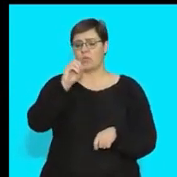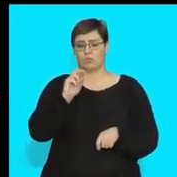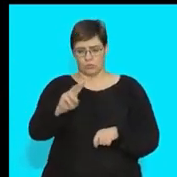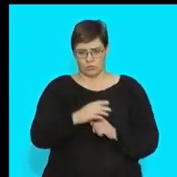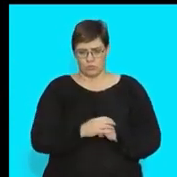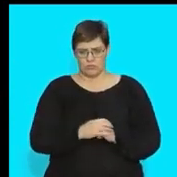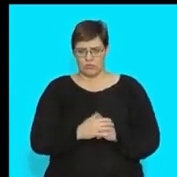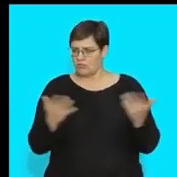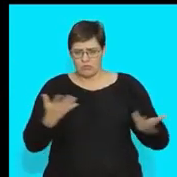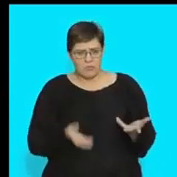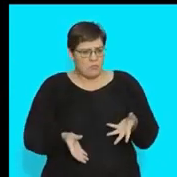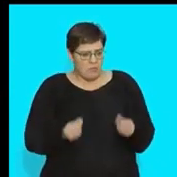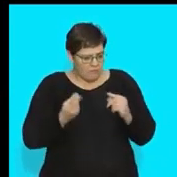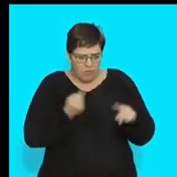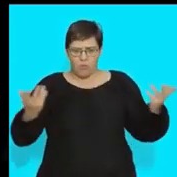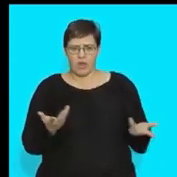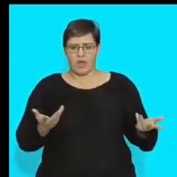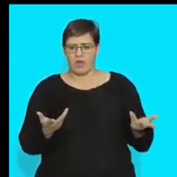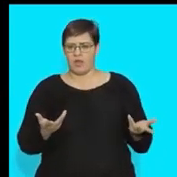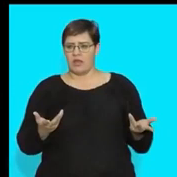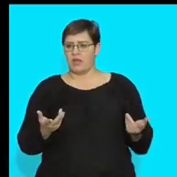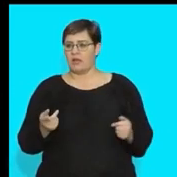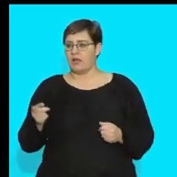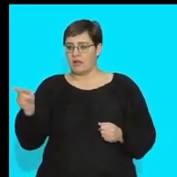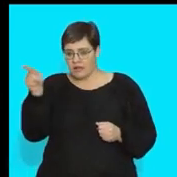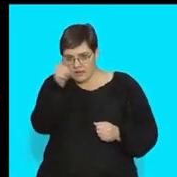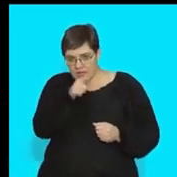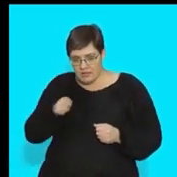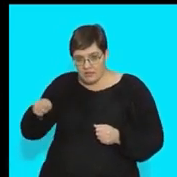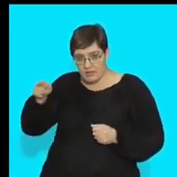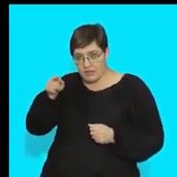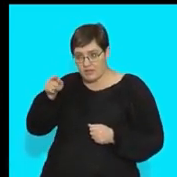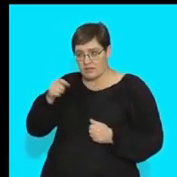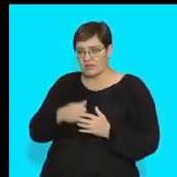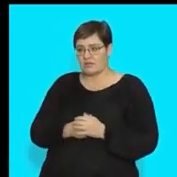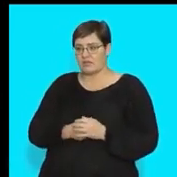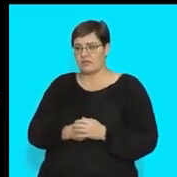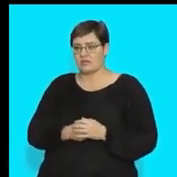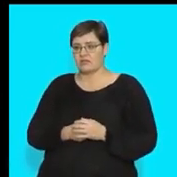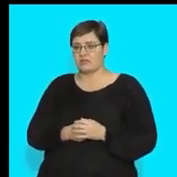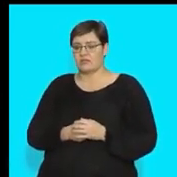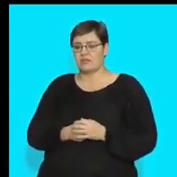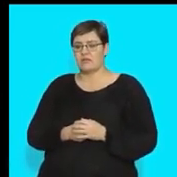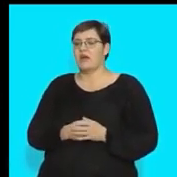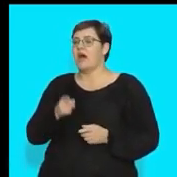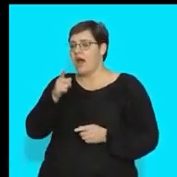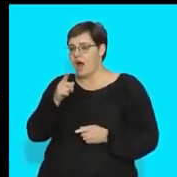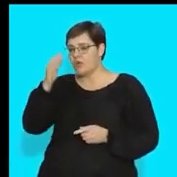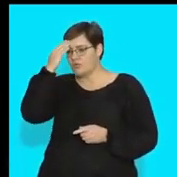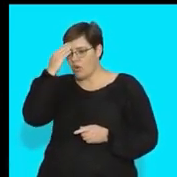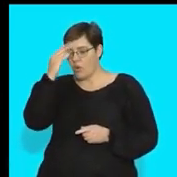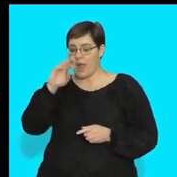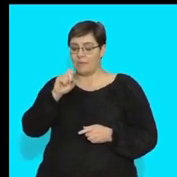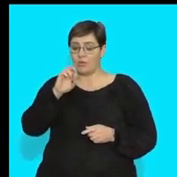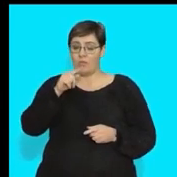on earth do I get carbon dioxide from? Okay, because I go back to my plant tissues and I know this is epidermal